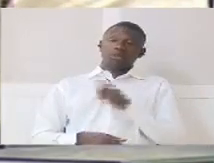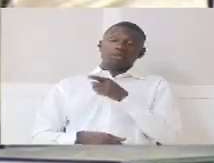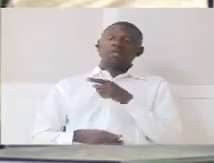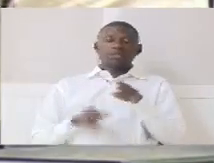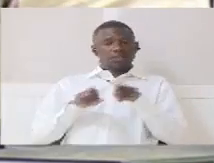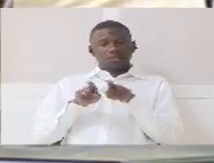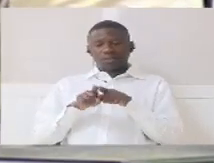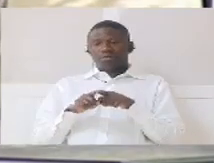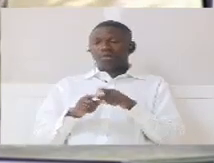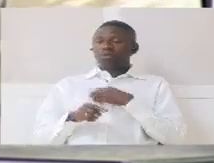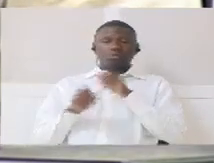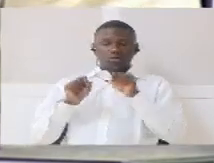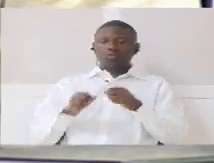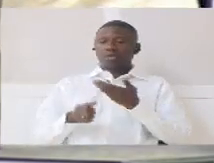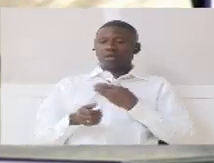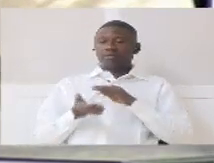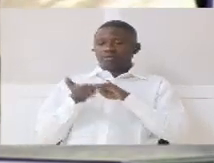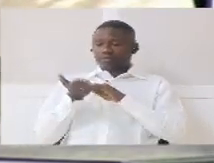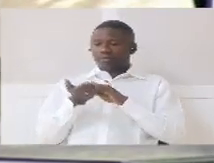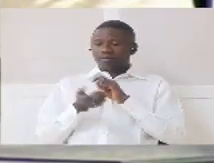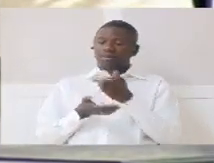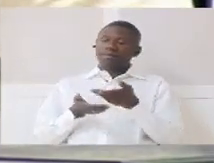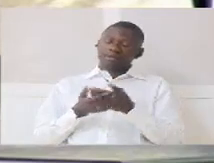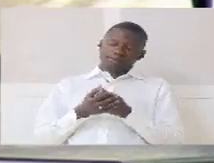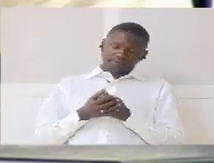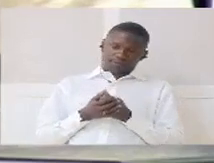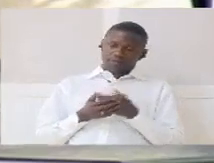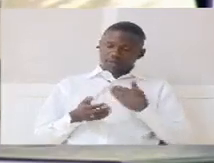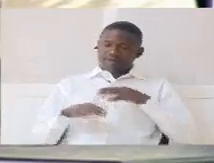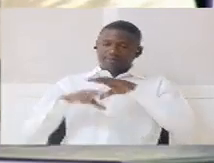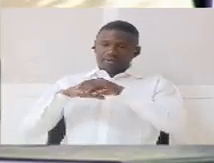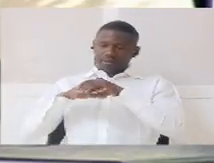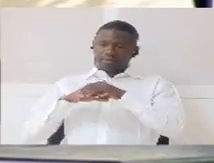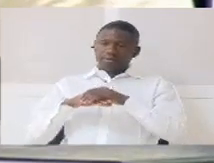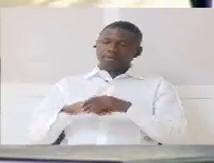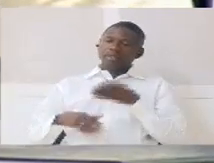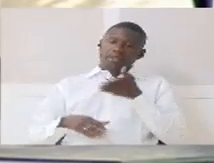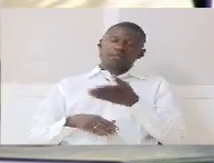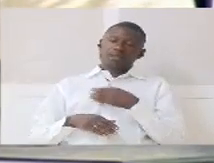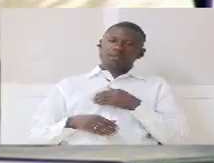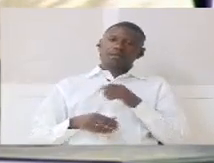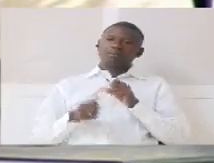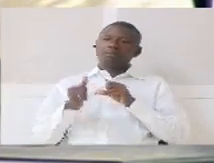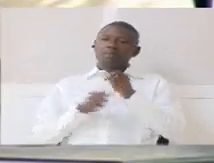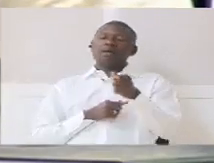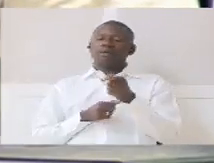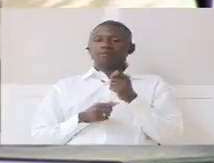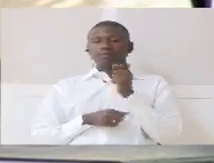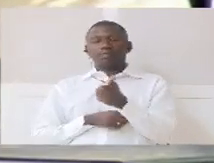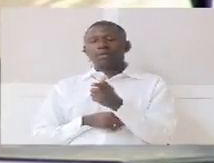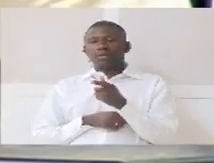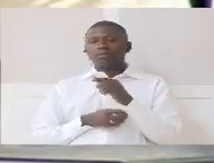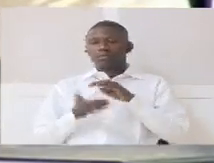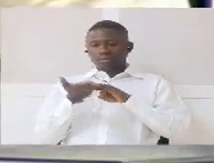They were unable to get medicines. Na friend, I have a friend here. He buys medicines and give it to me.